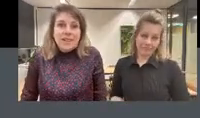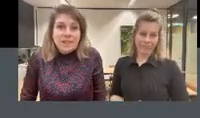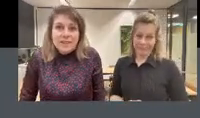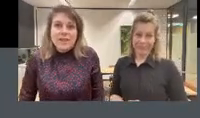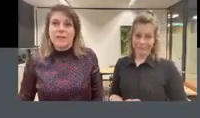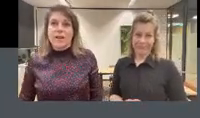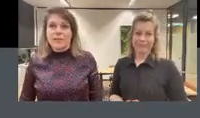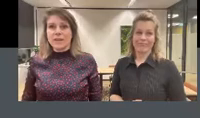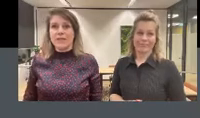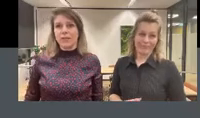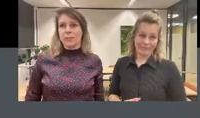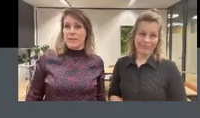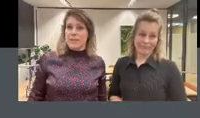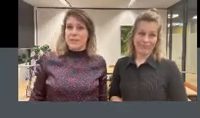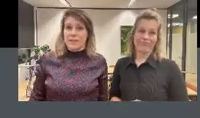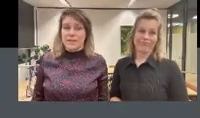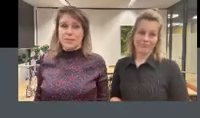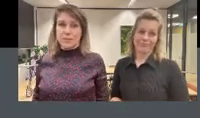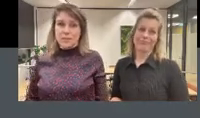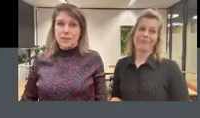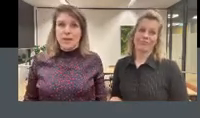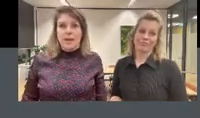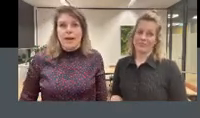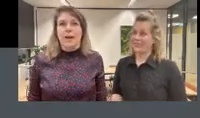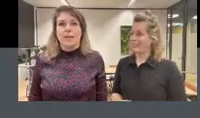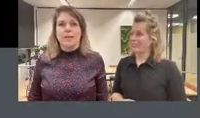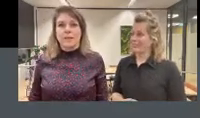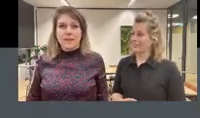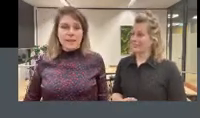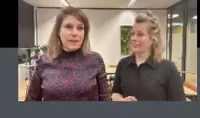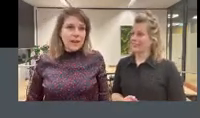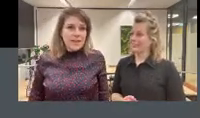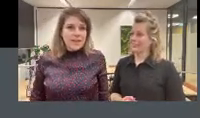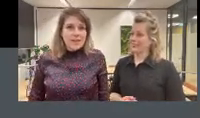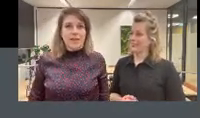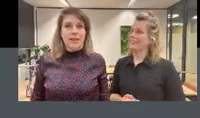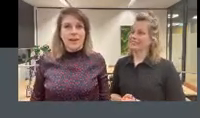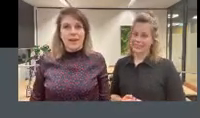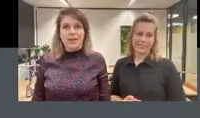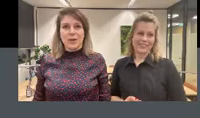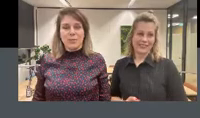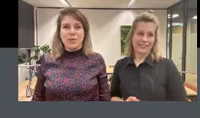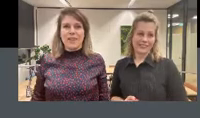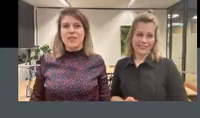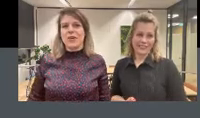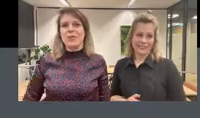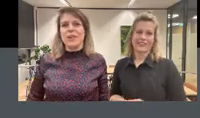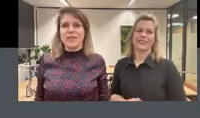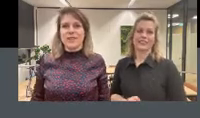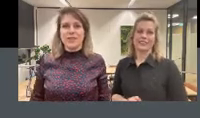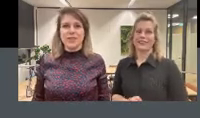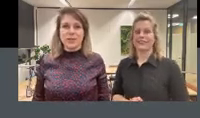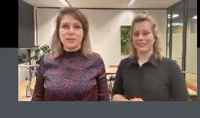with clinically relevant levels of PTSD symptoms, the NICE and